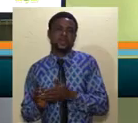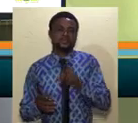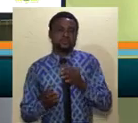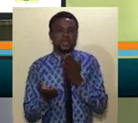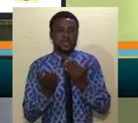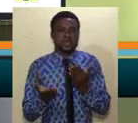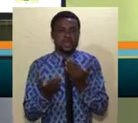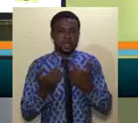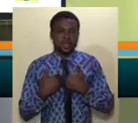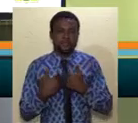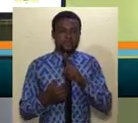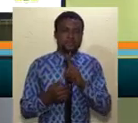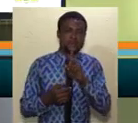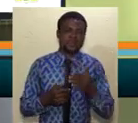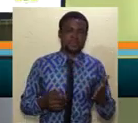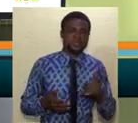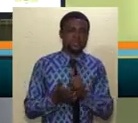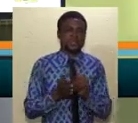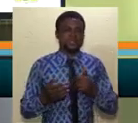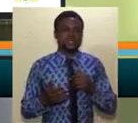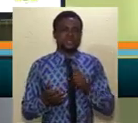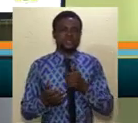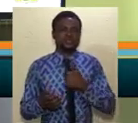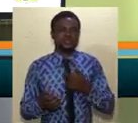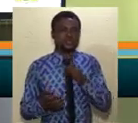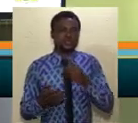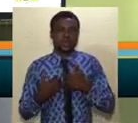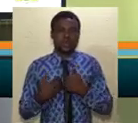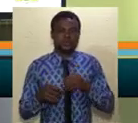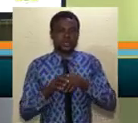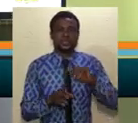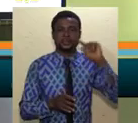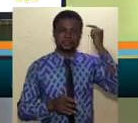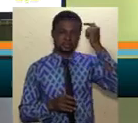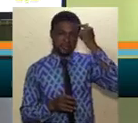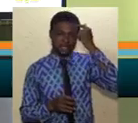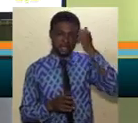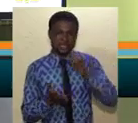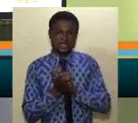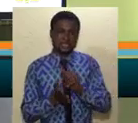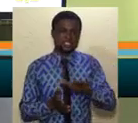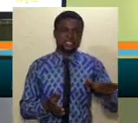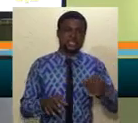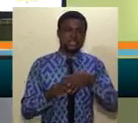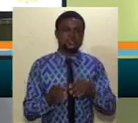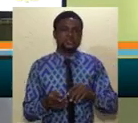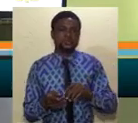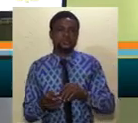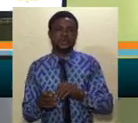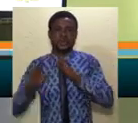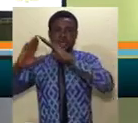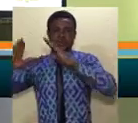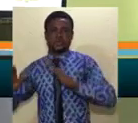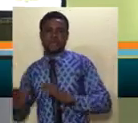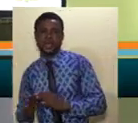bothering your mind. Yes, are you sensing that child, your neighbors, whatever, or the